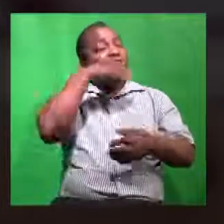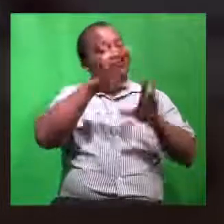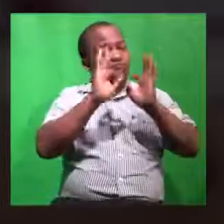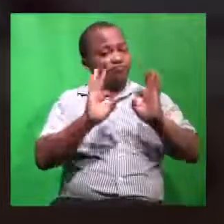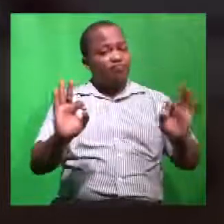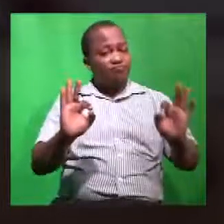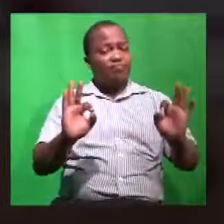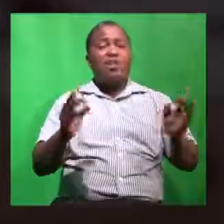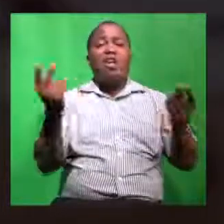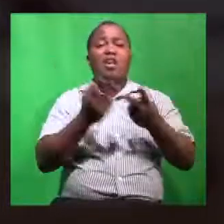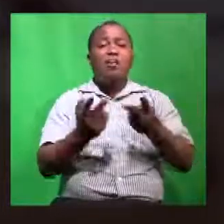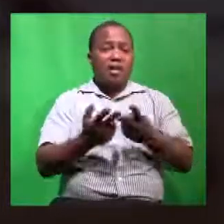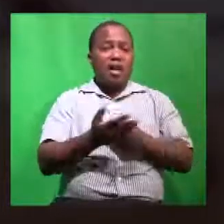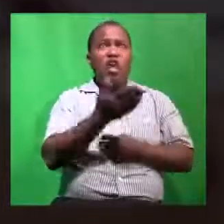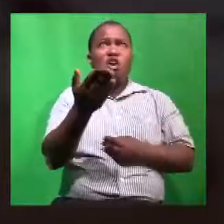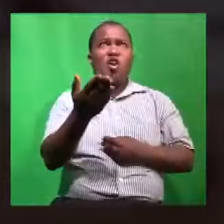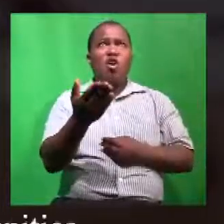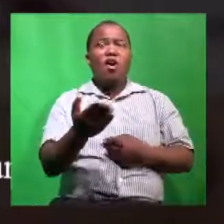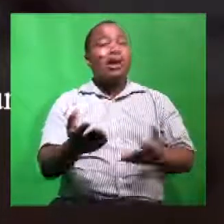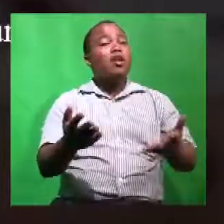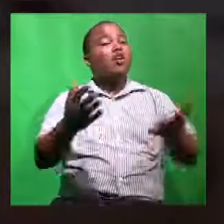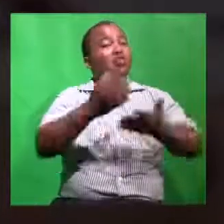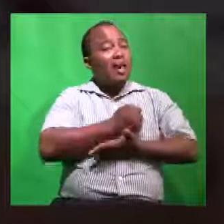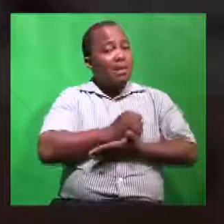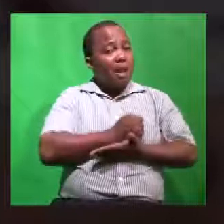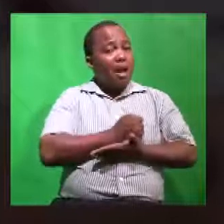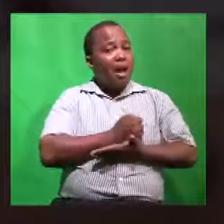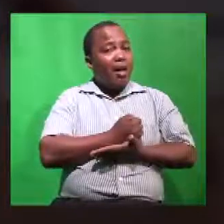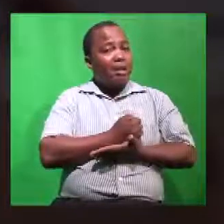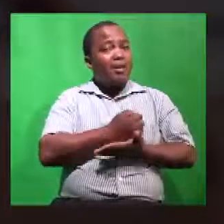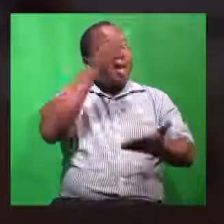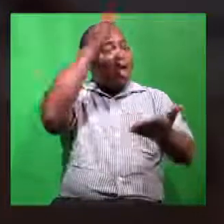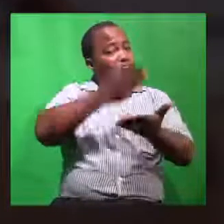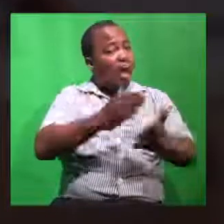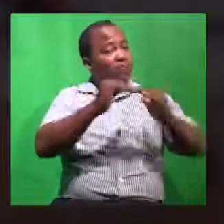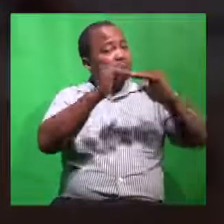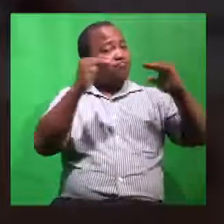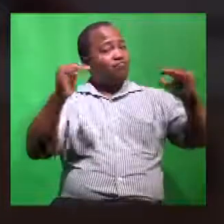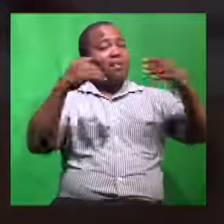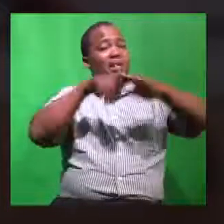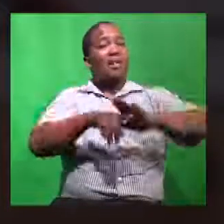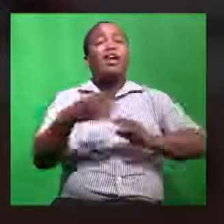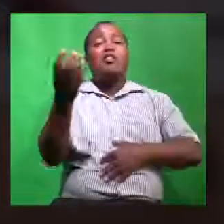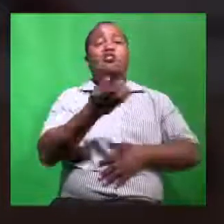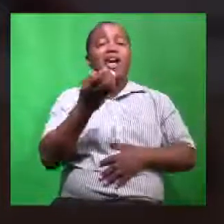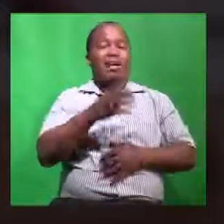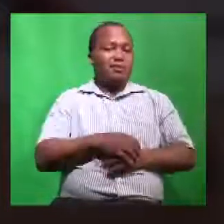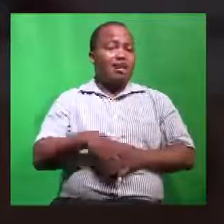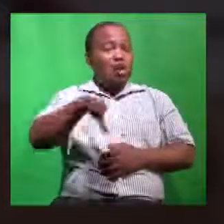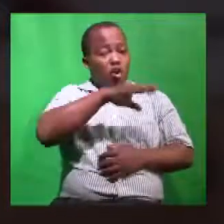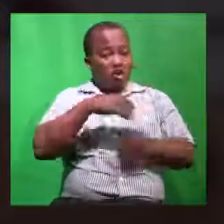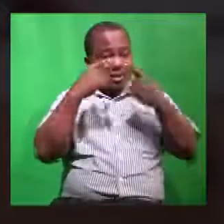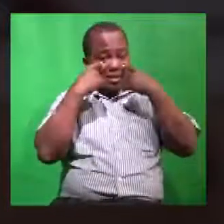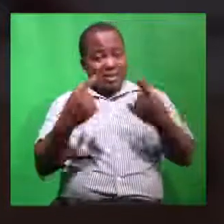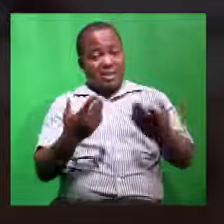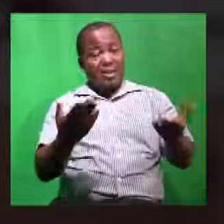And also you can provide equal opportunities for both male and female in our societies. Those we can see can